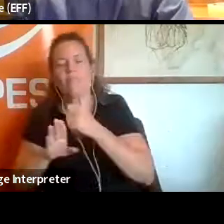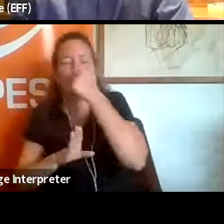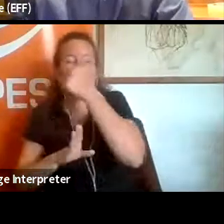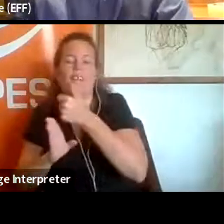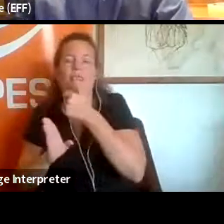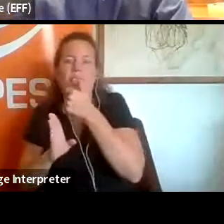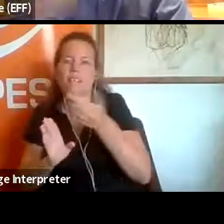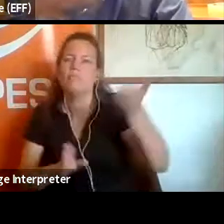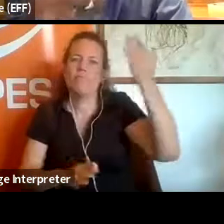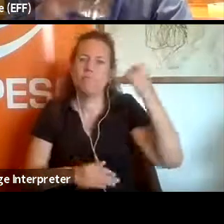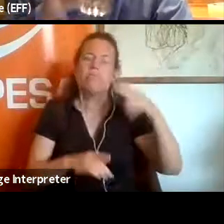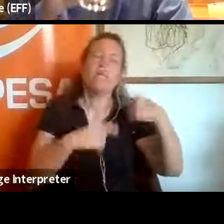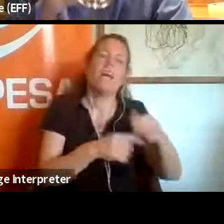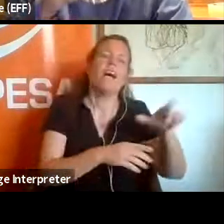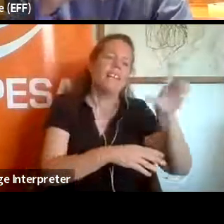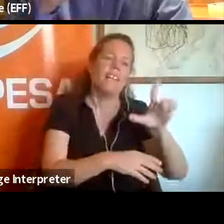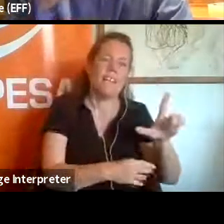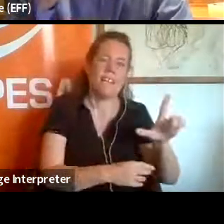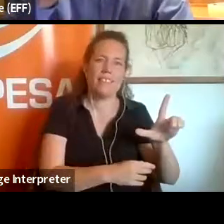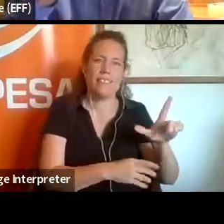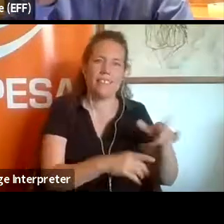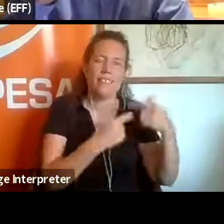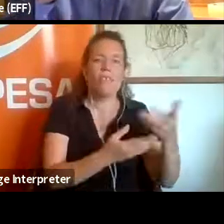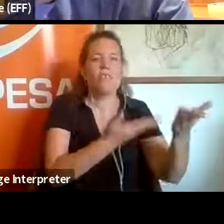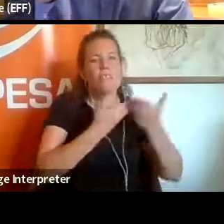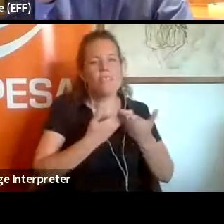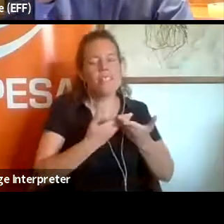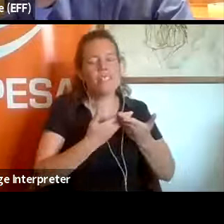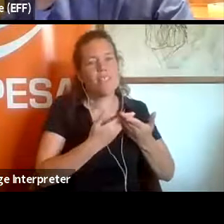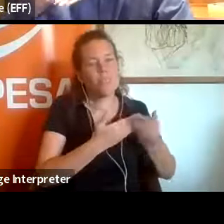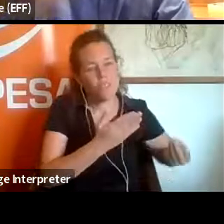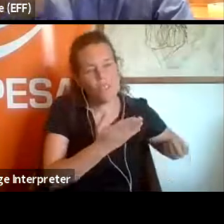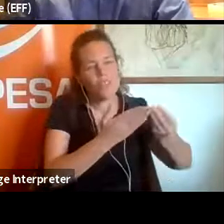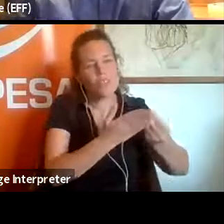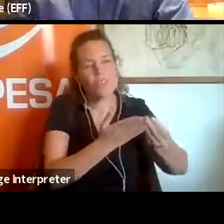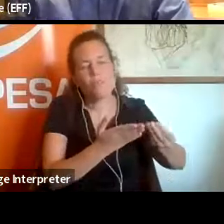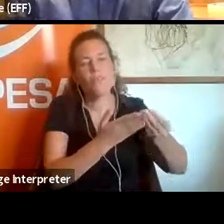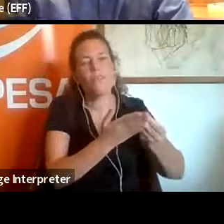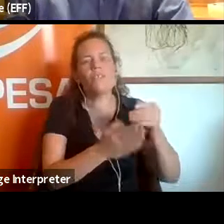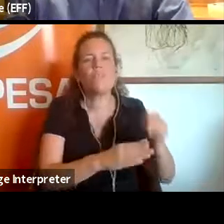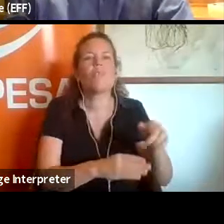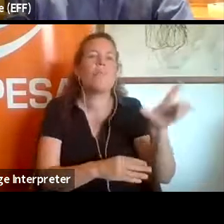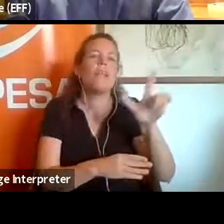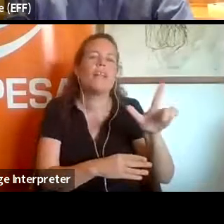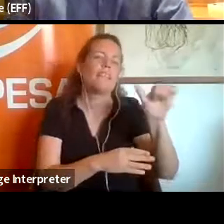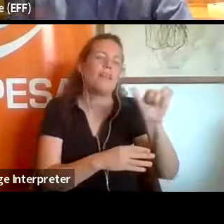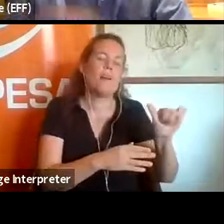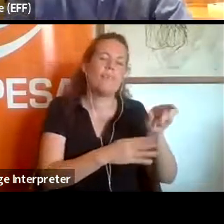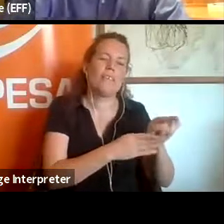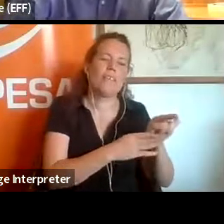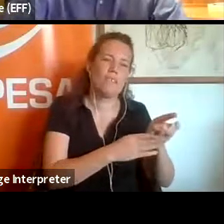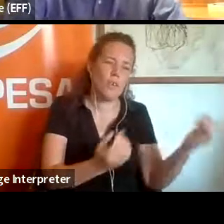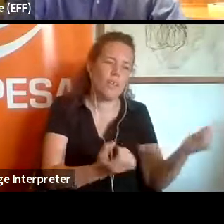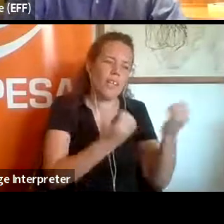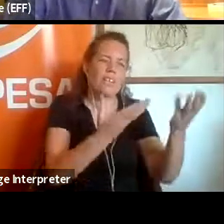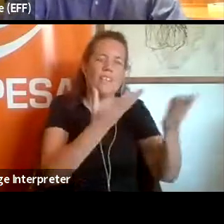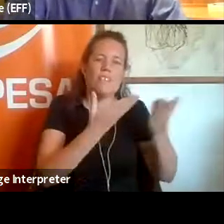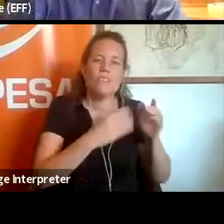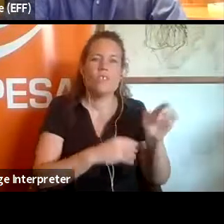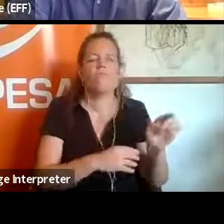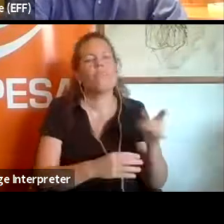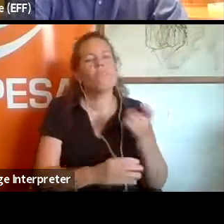consultation call, and also we received submissions from Latin American organizations. And of course, one